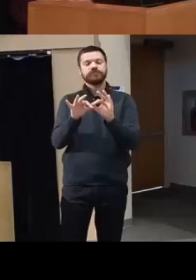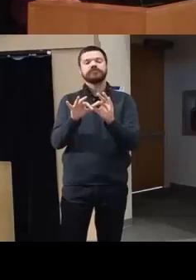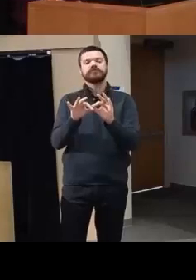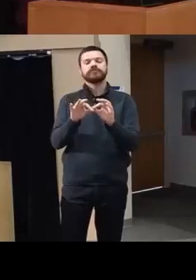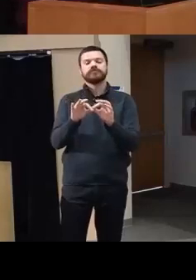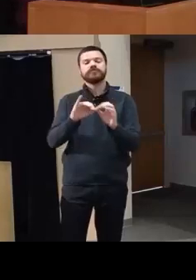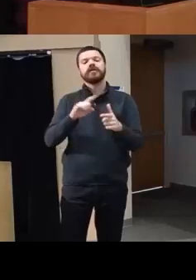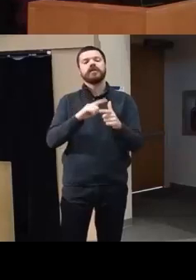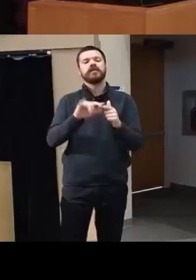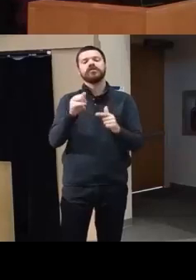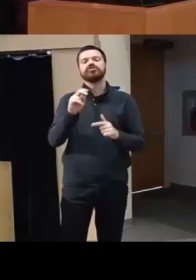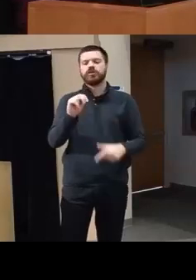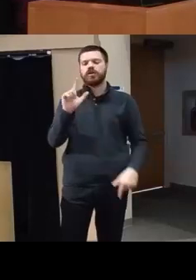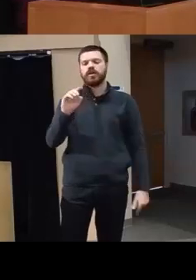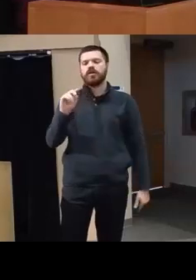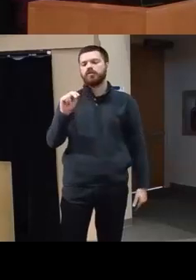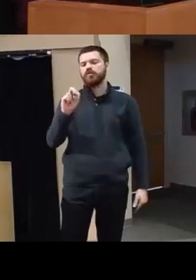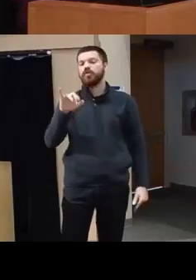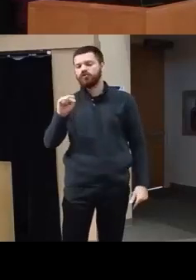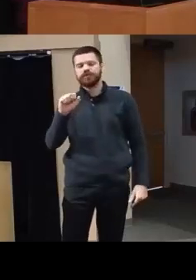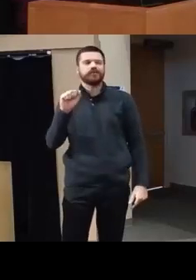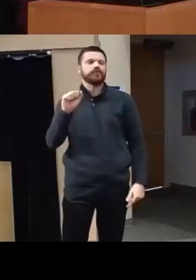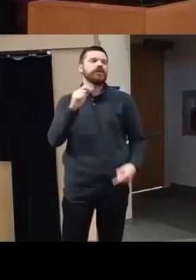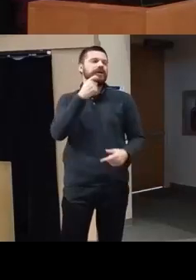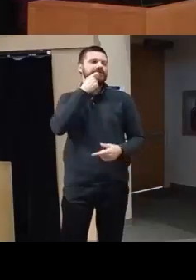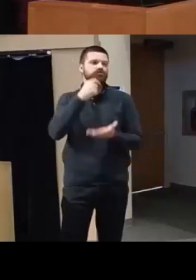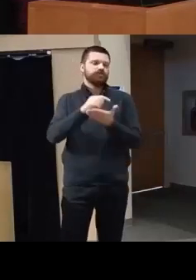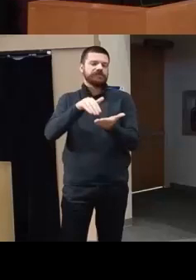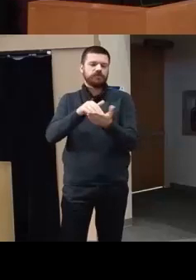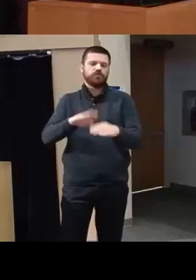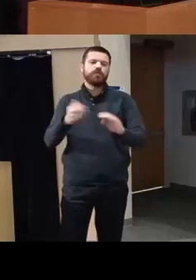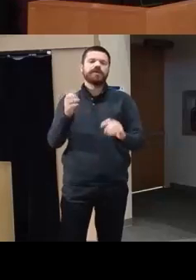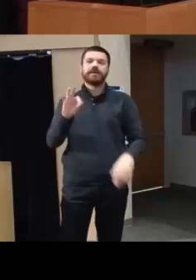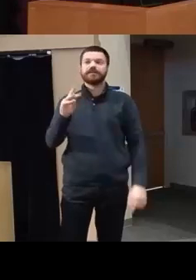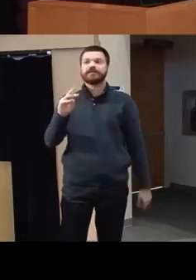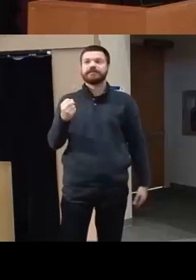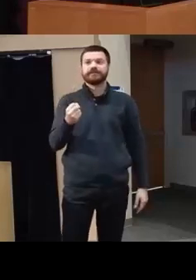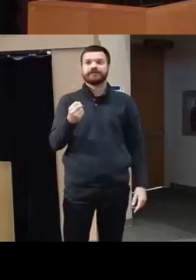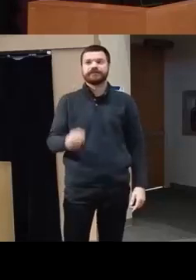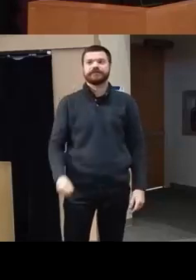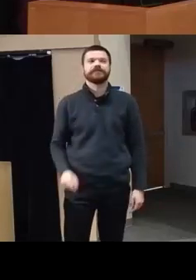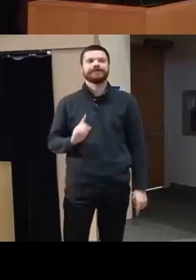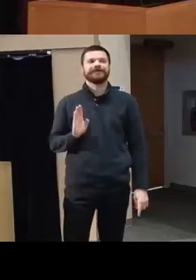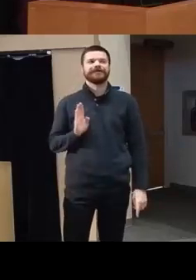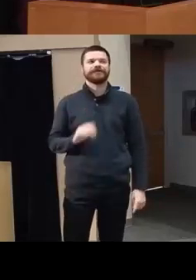John L. Norris Addiction Treatment Center opened in the 1960s.